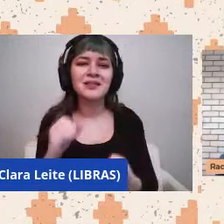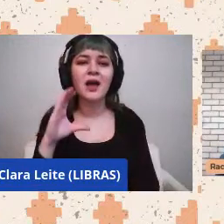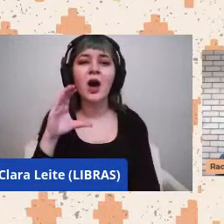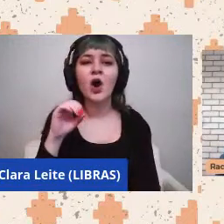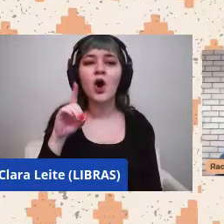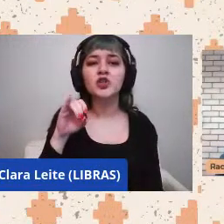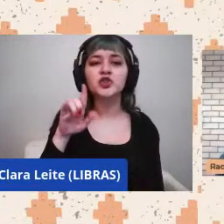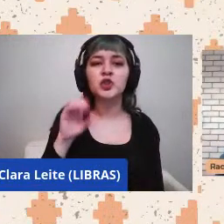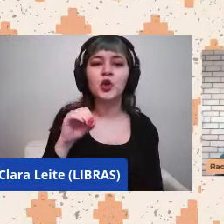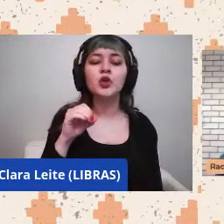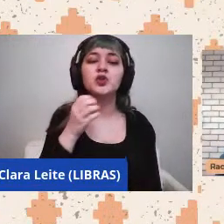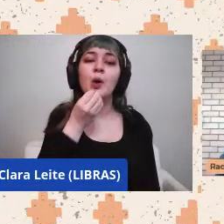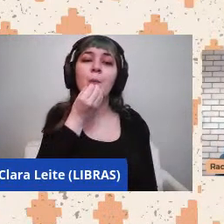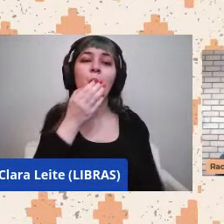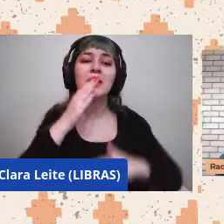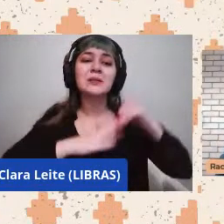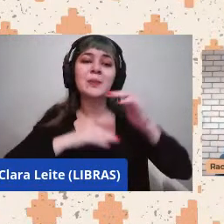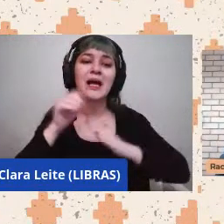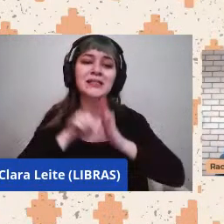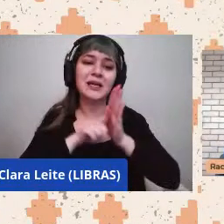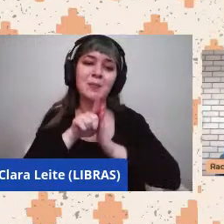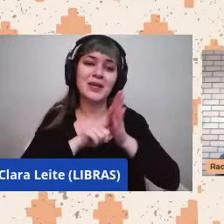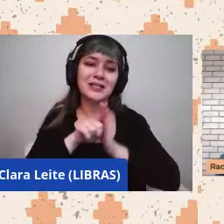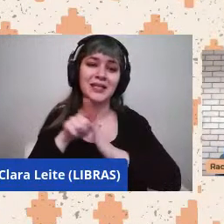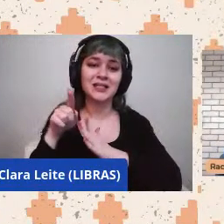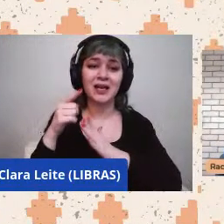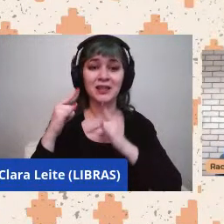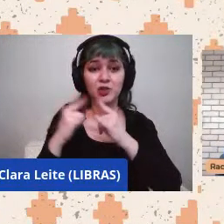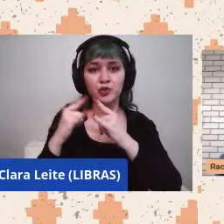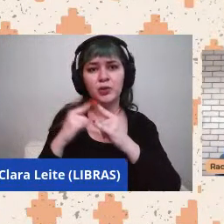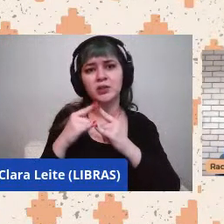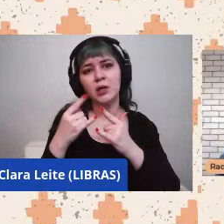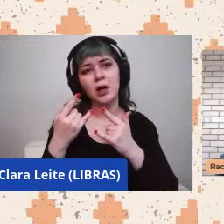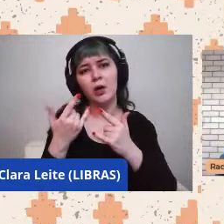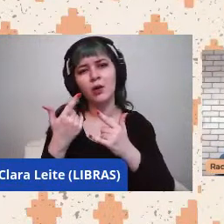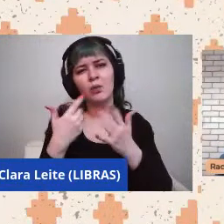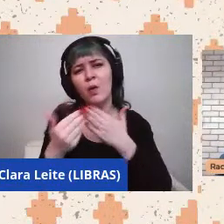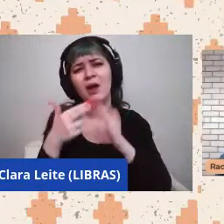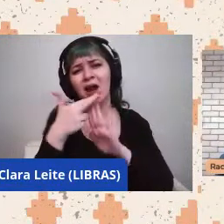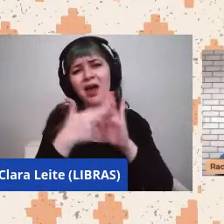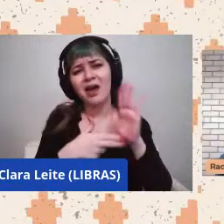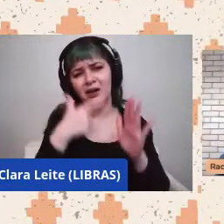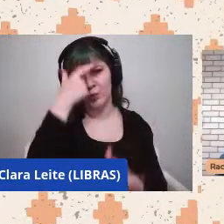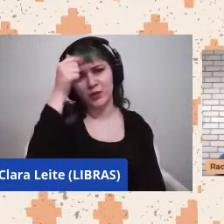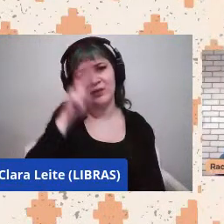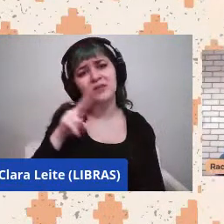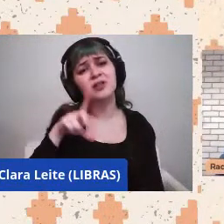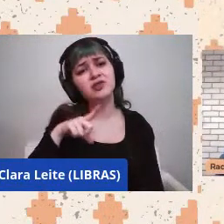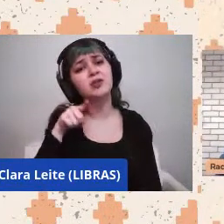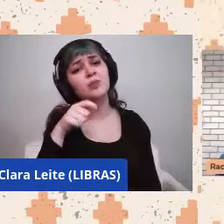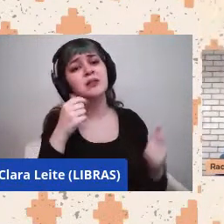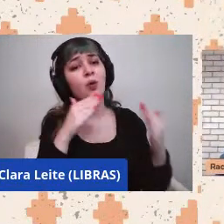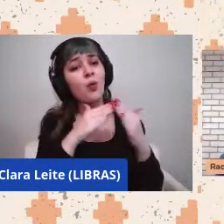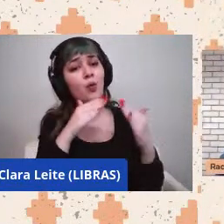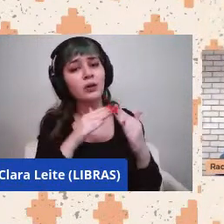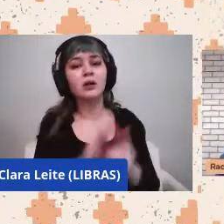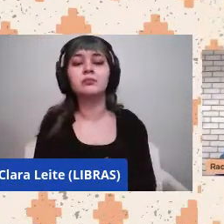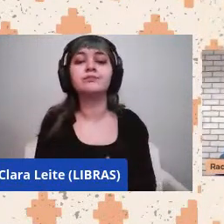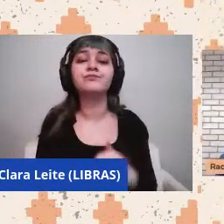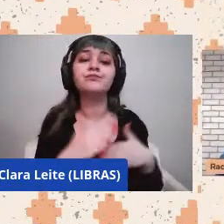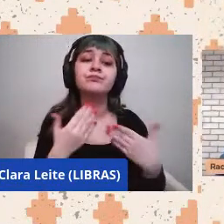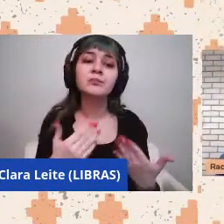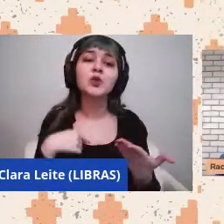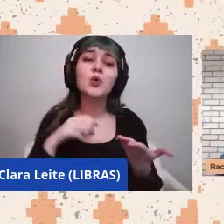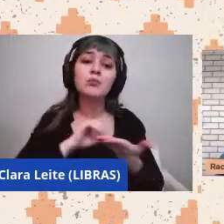good research practice and other relevant university policies. Next slide, please. And then you submit your